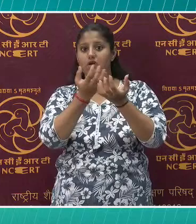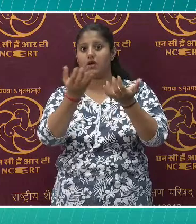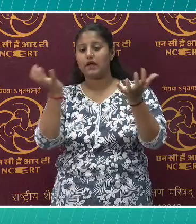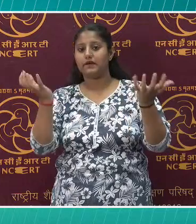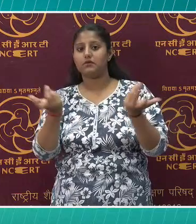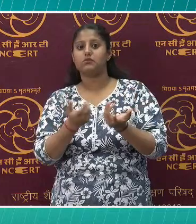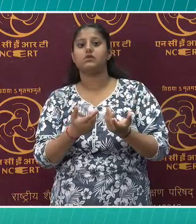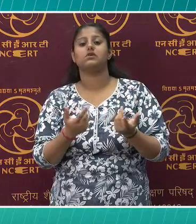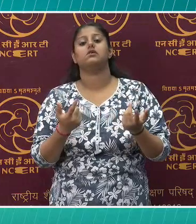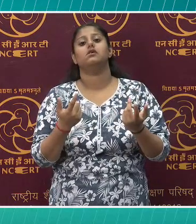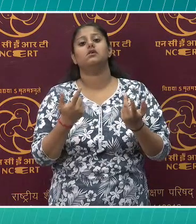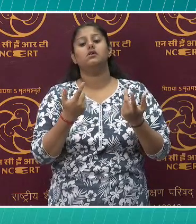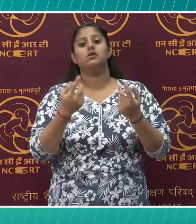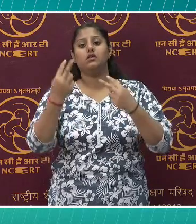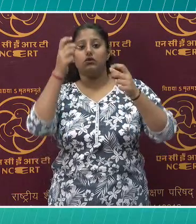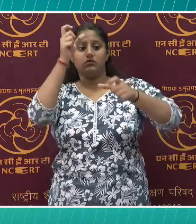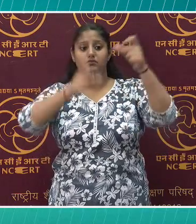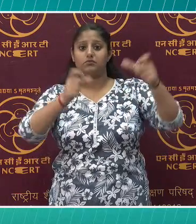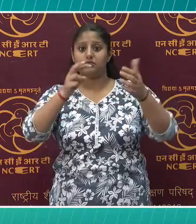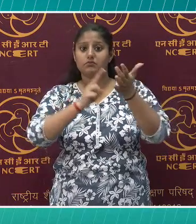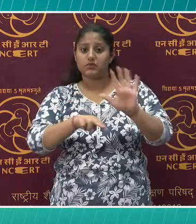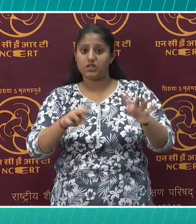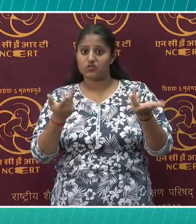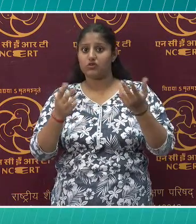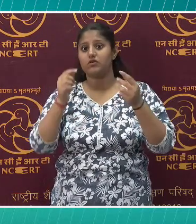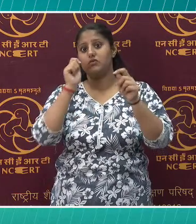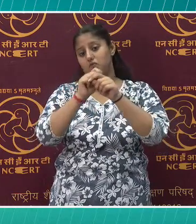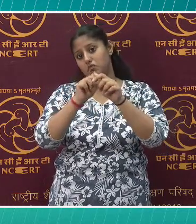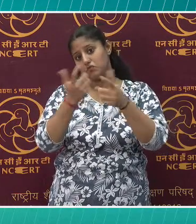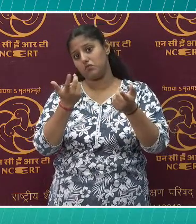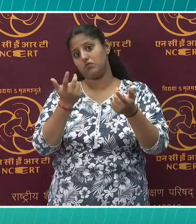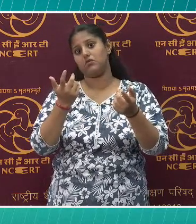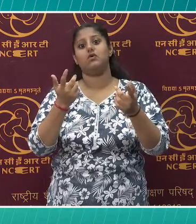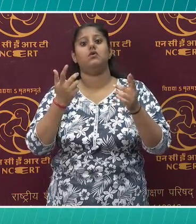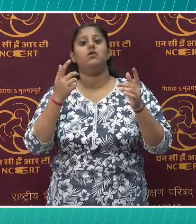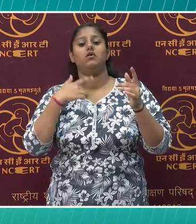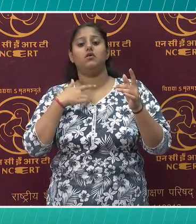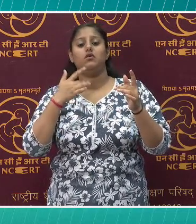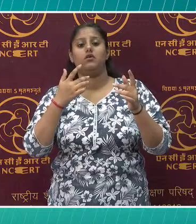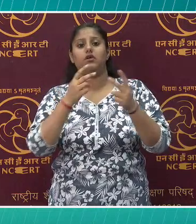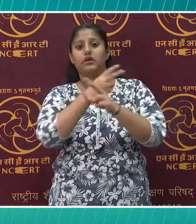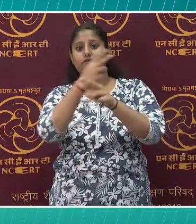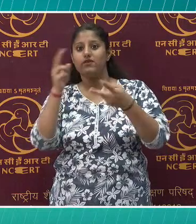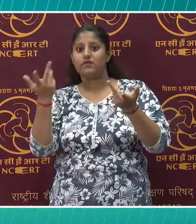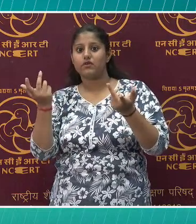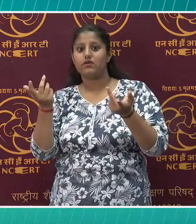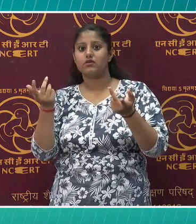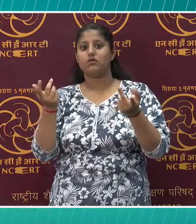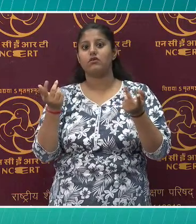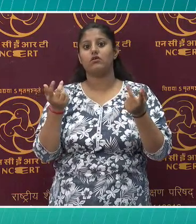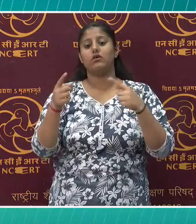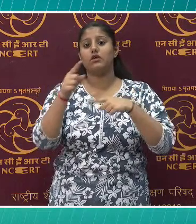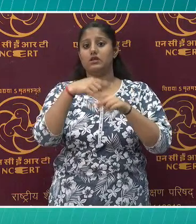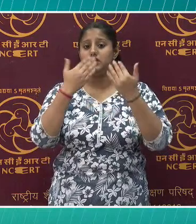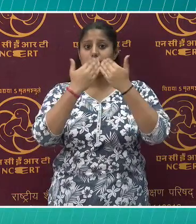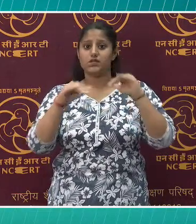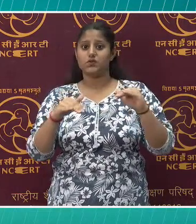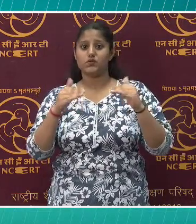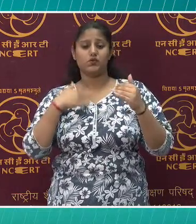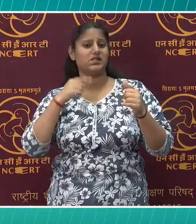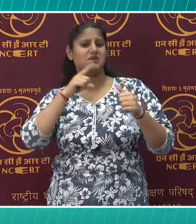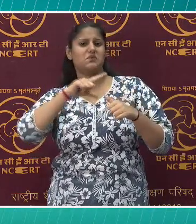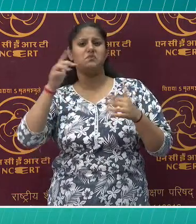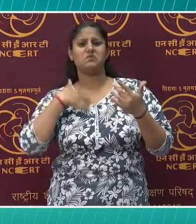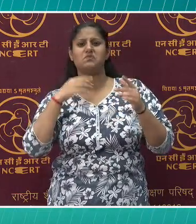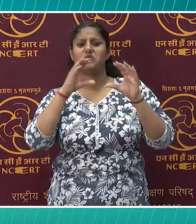able to involve so many people. Then nature walk, field trips. That's very important. Let not the children always be